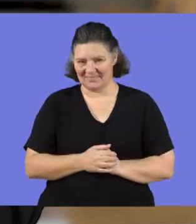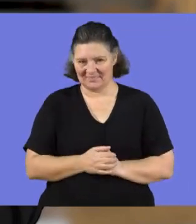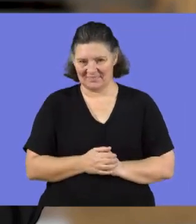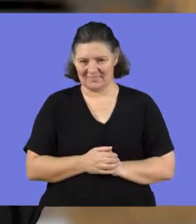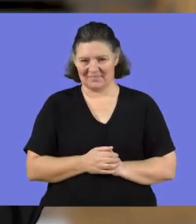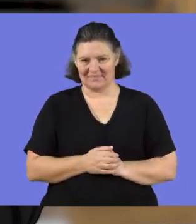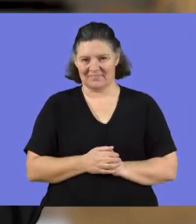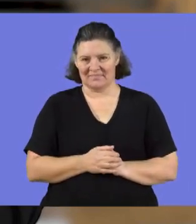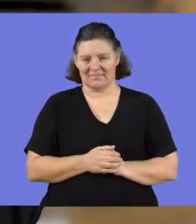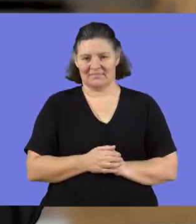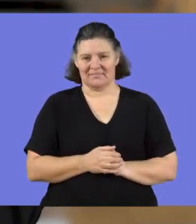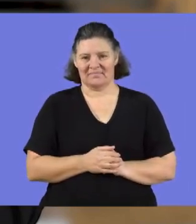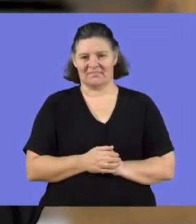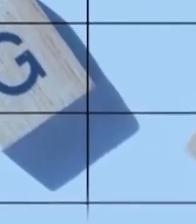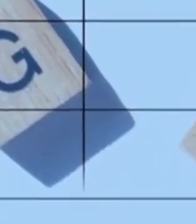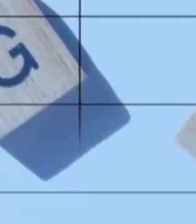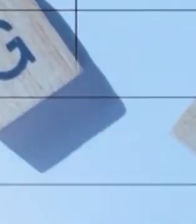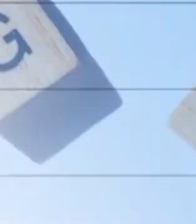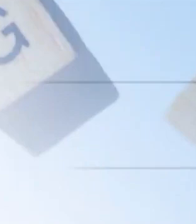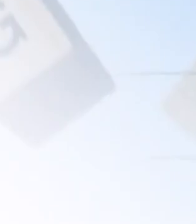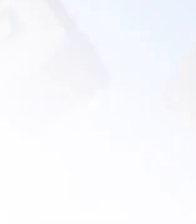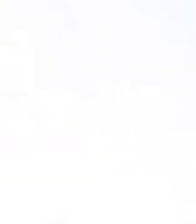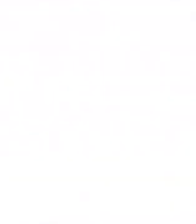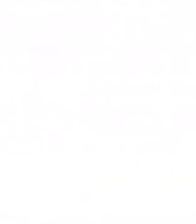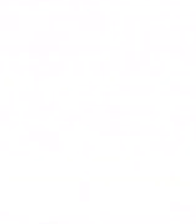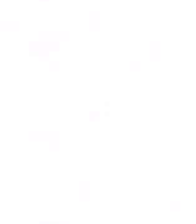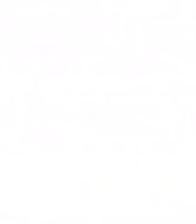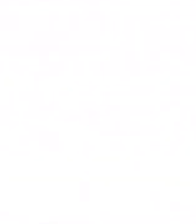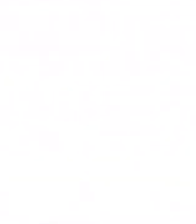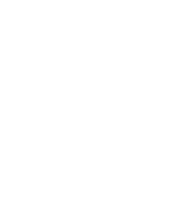take an ad break. I will see you right after the break.